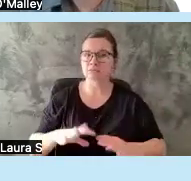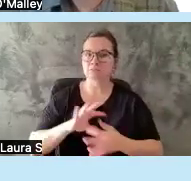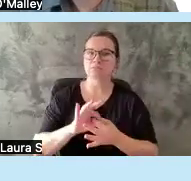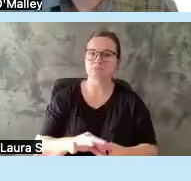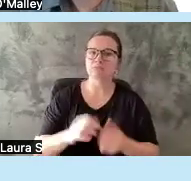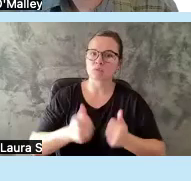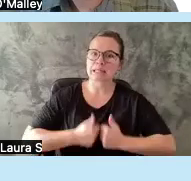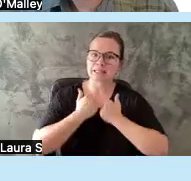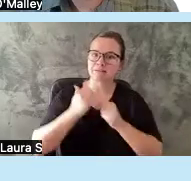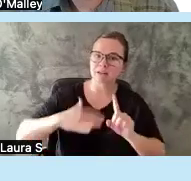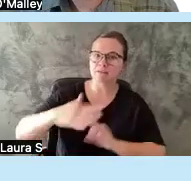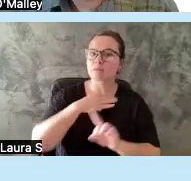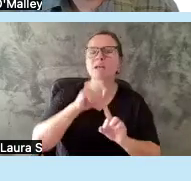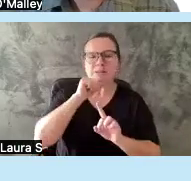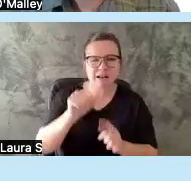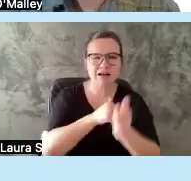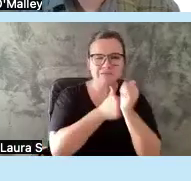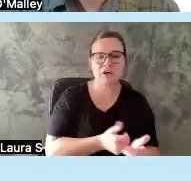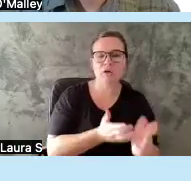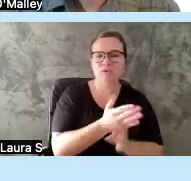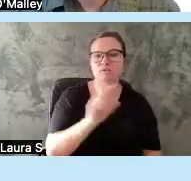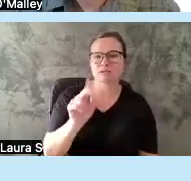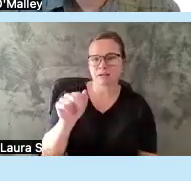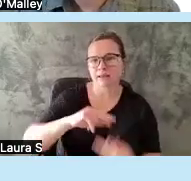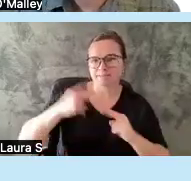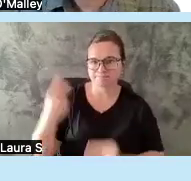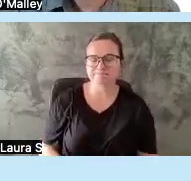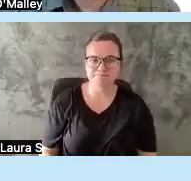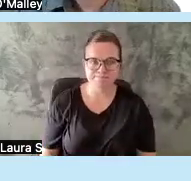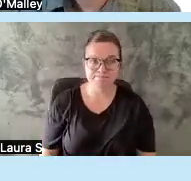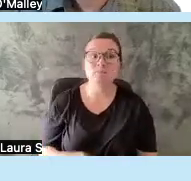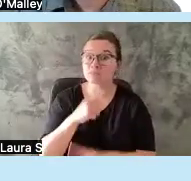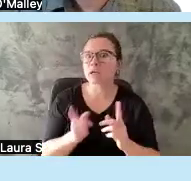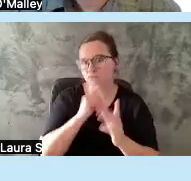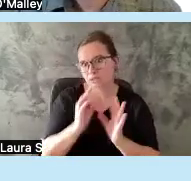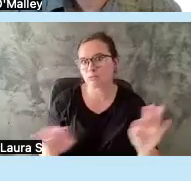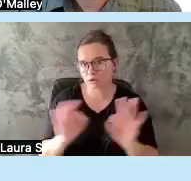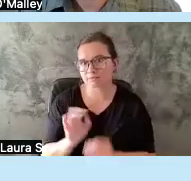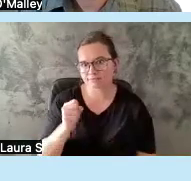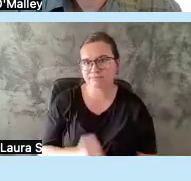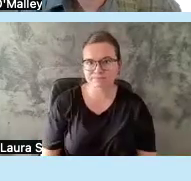that isn't defined by the code of our DNA. But it is very important.